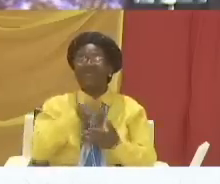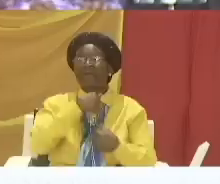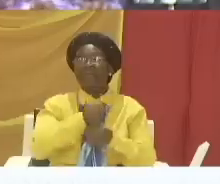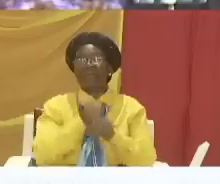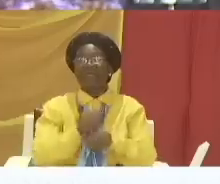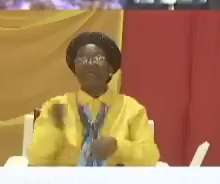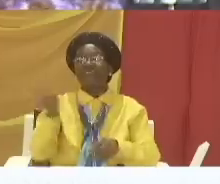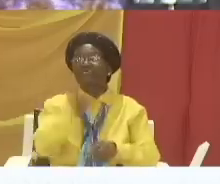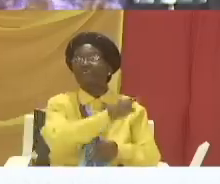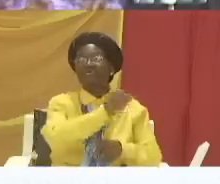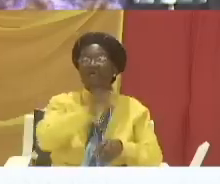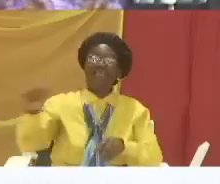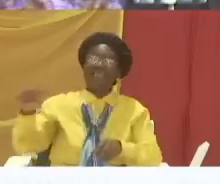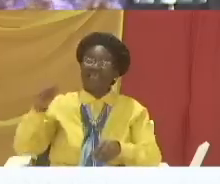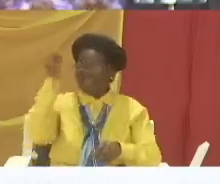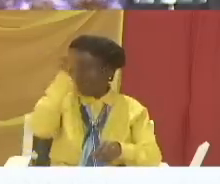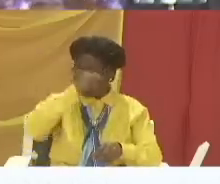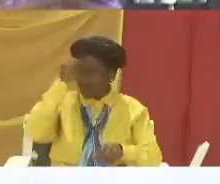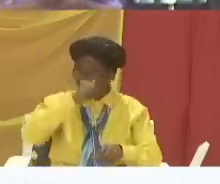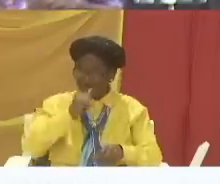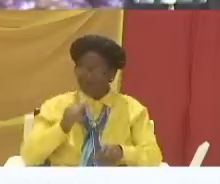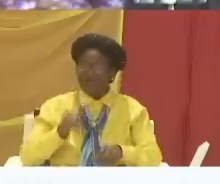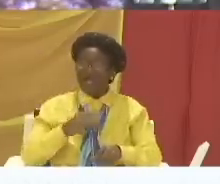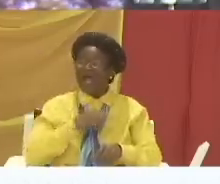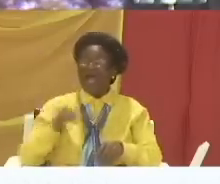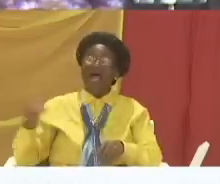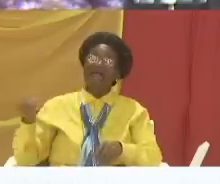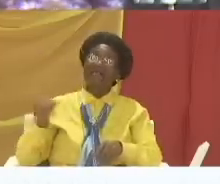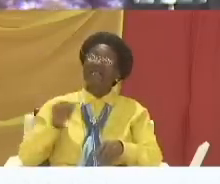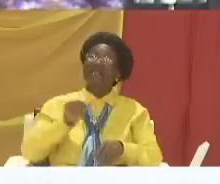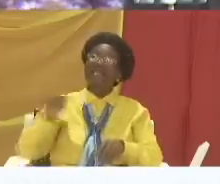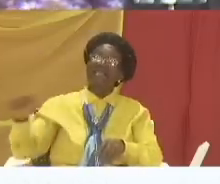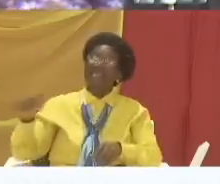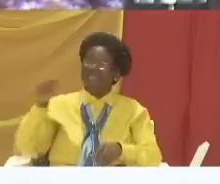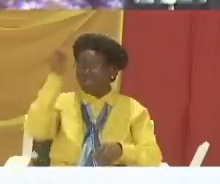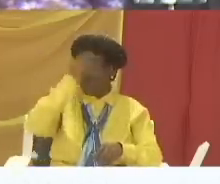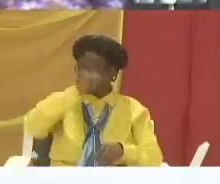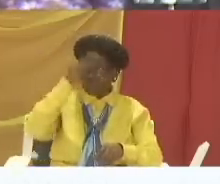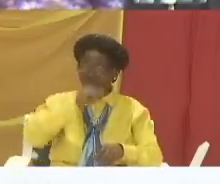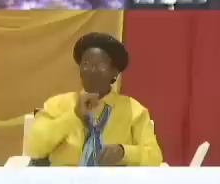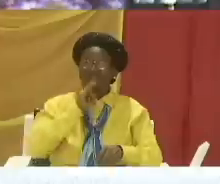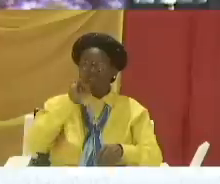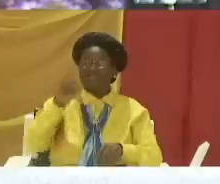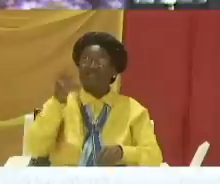And we know a fool is the one who says, there is no God.